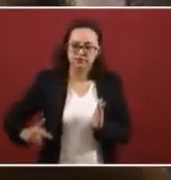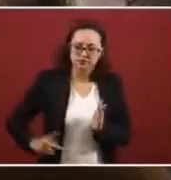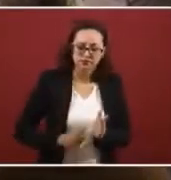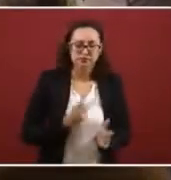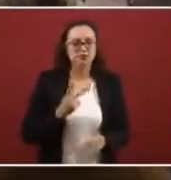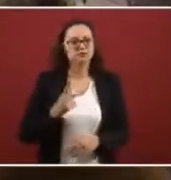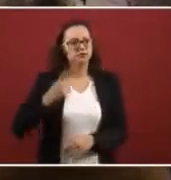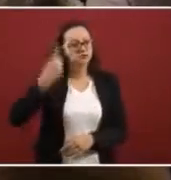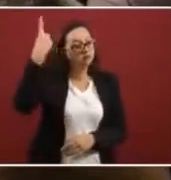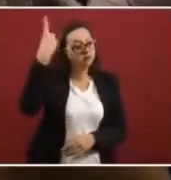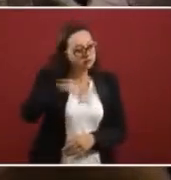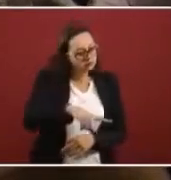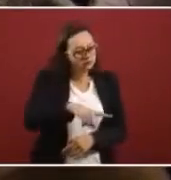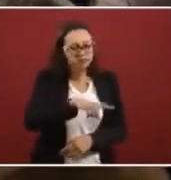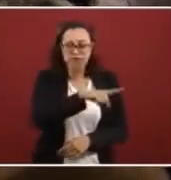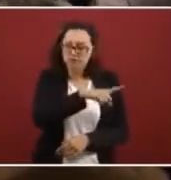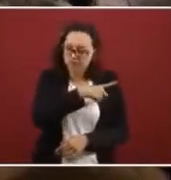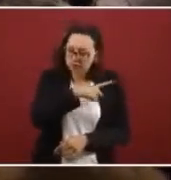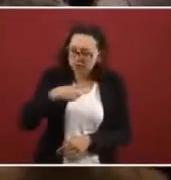we will listen.